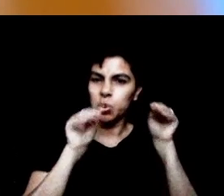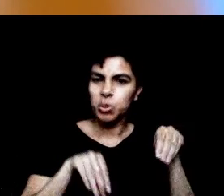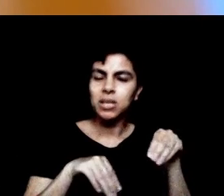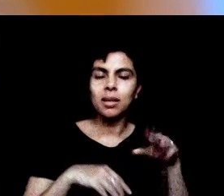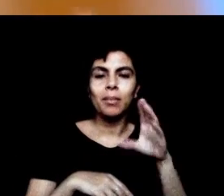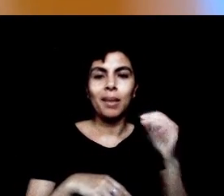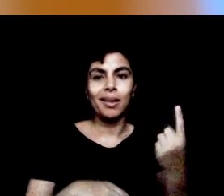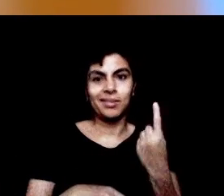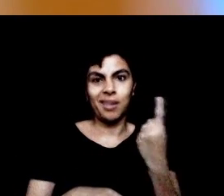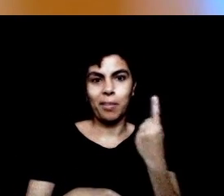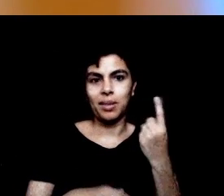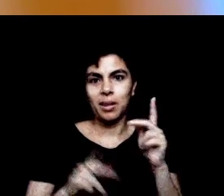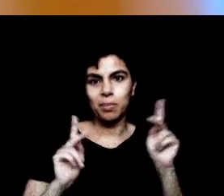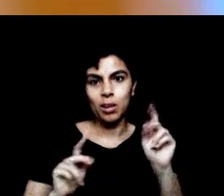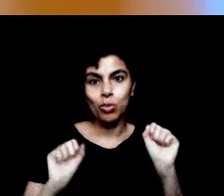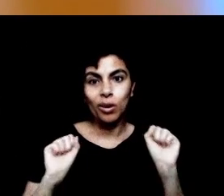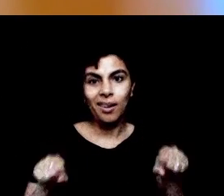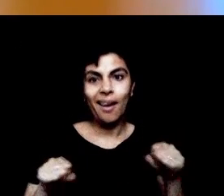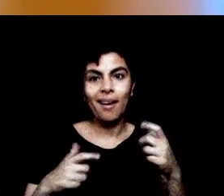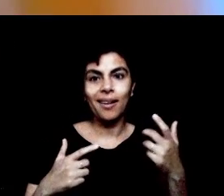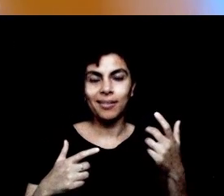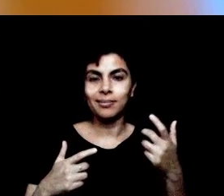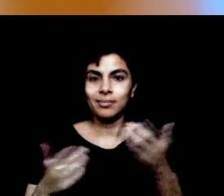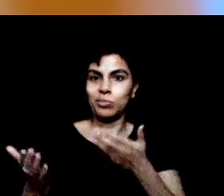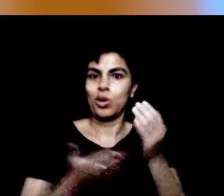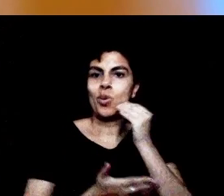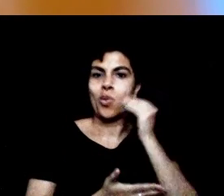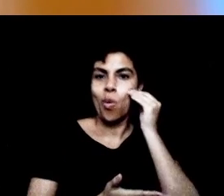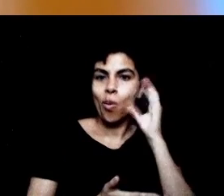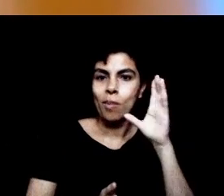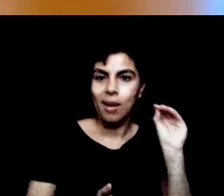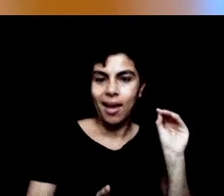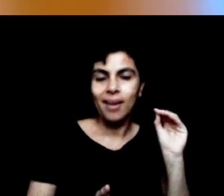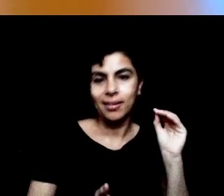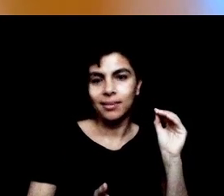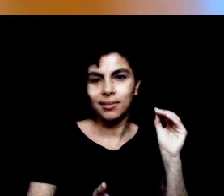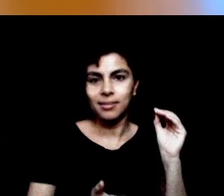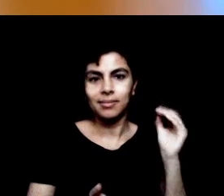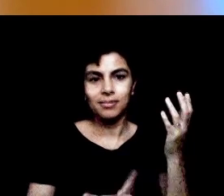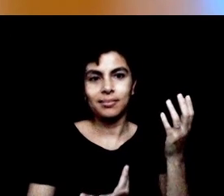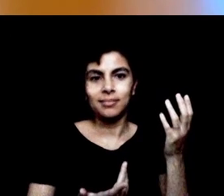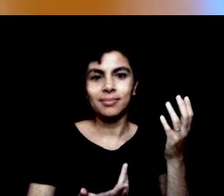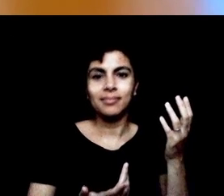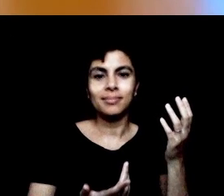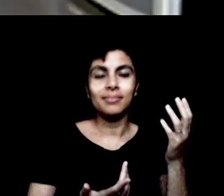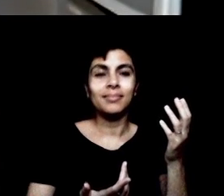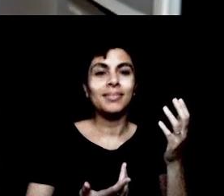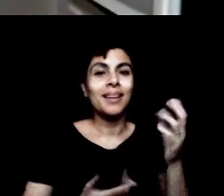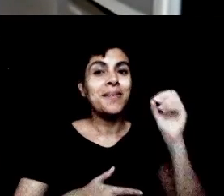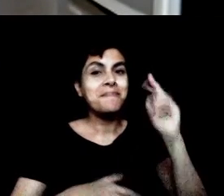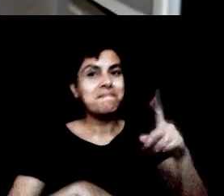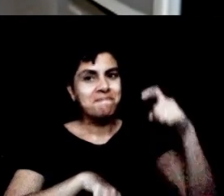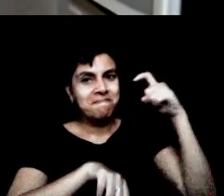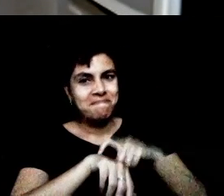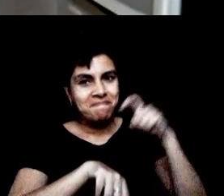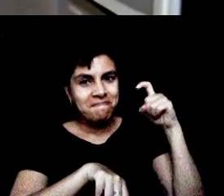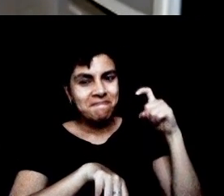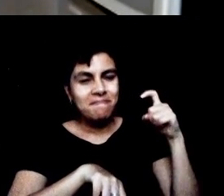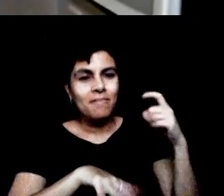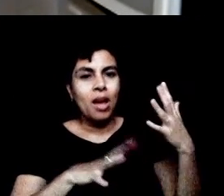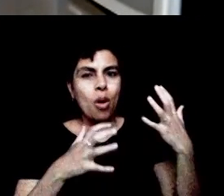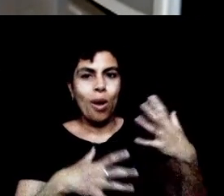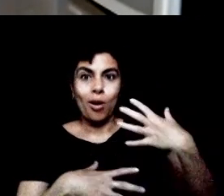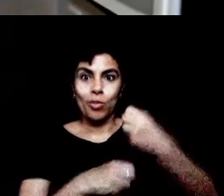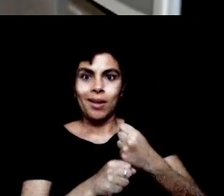and definitely something that people can then take home and do themselves. All right, and we're at